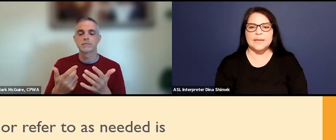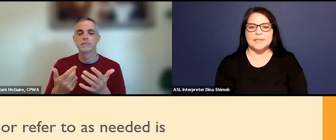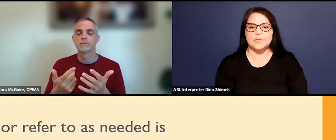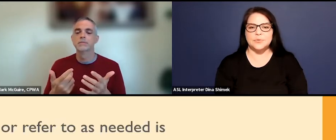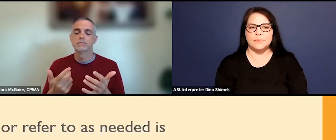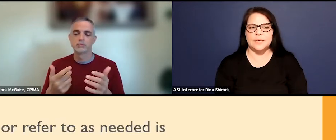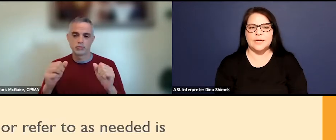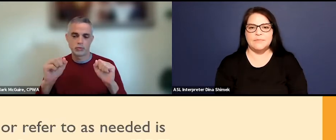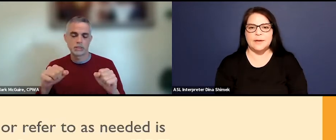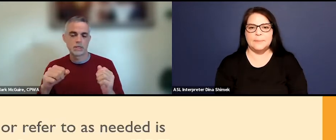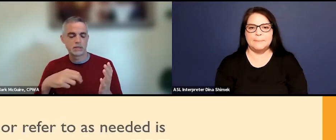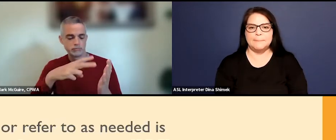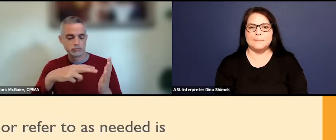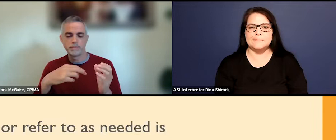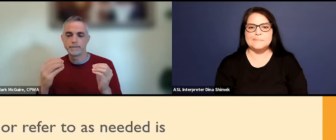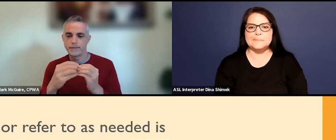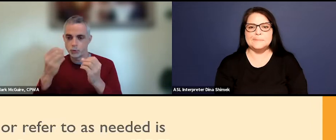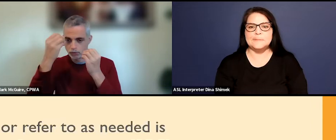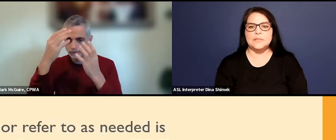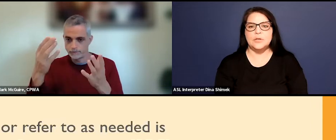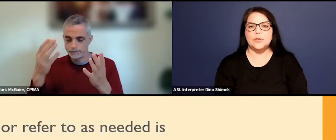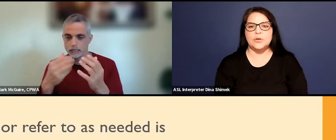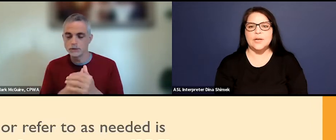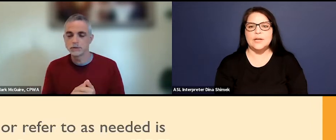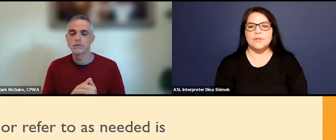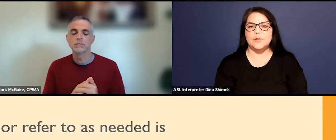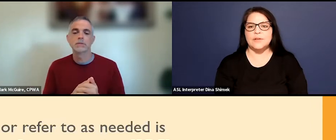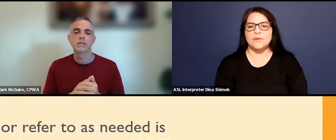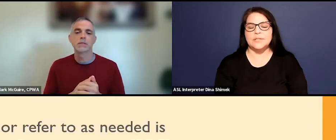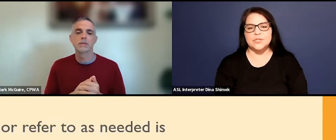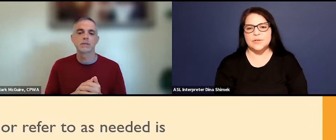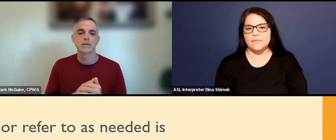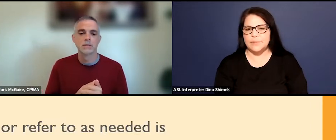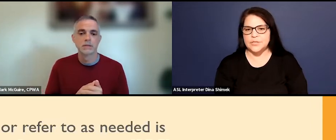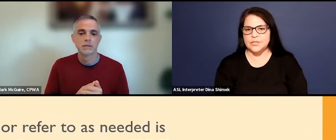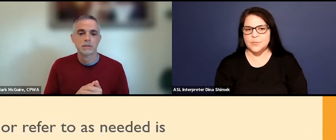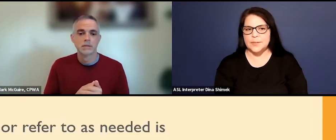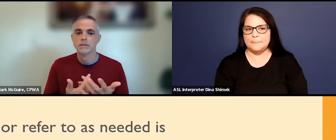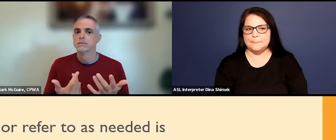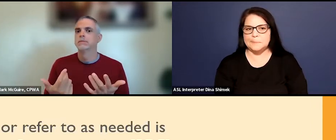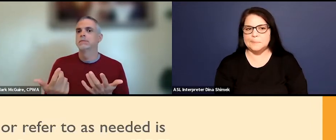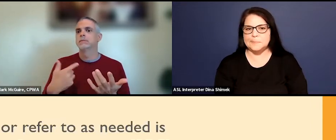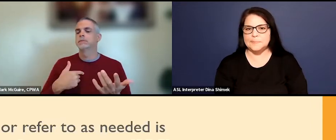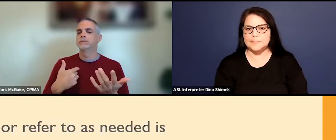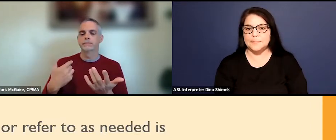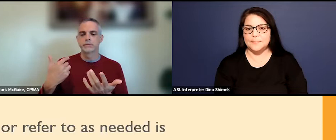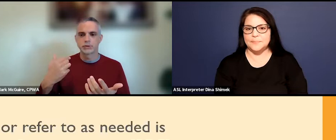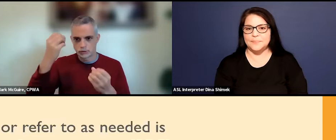That's a handy tool, the PDF file. You can read it if you're looking for additional information as well.